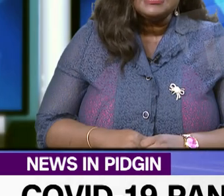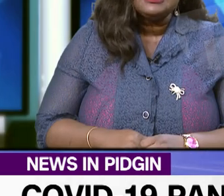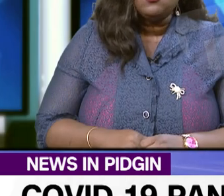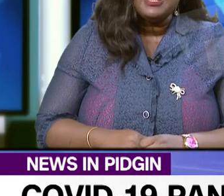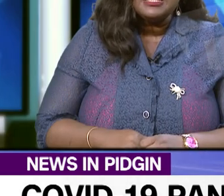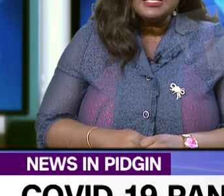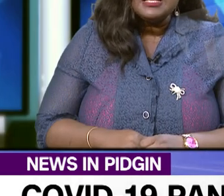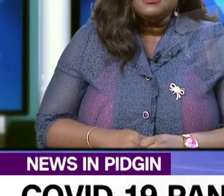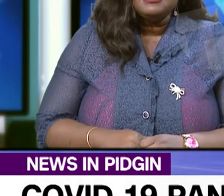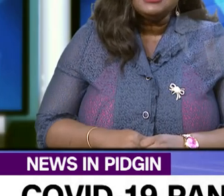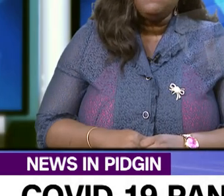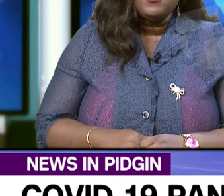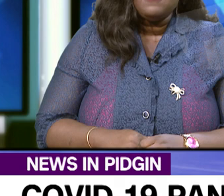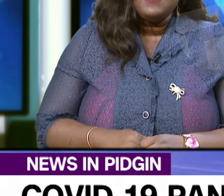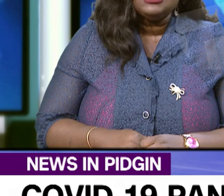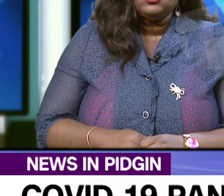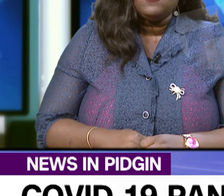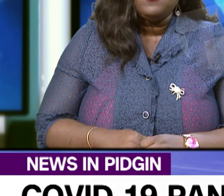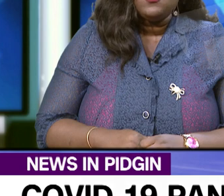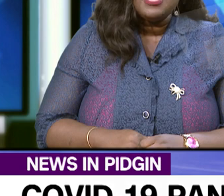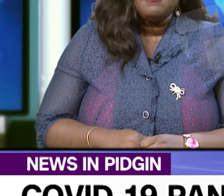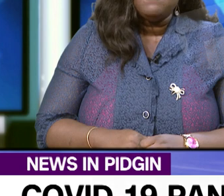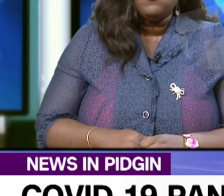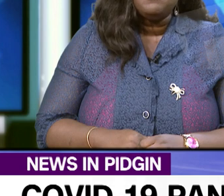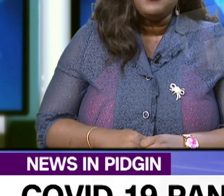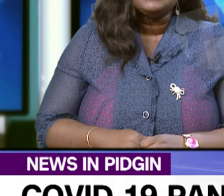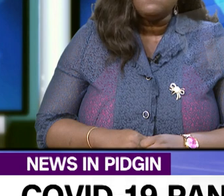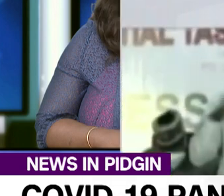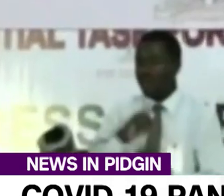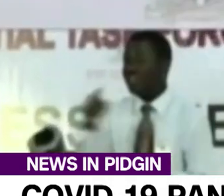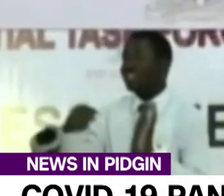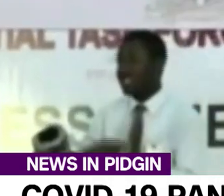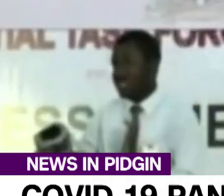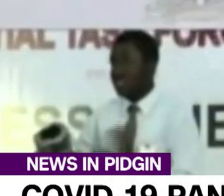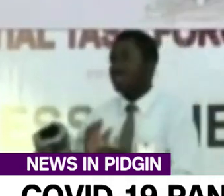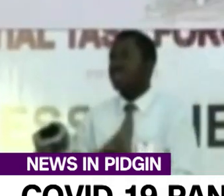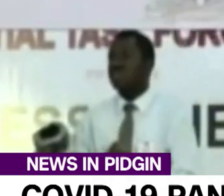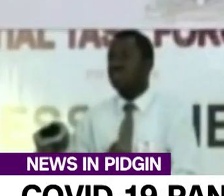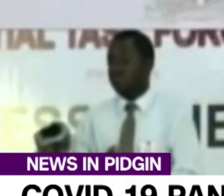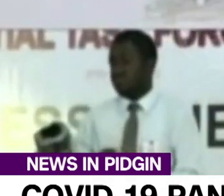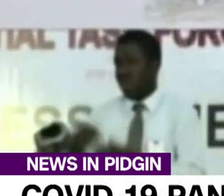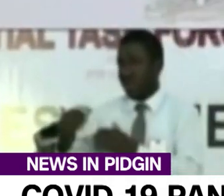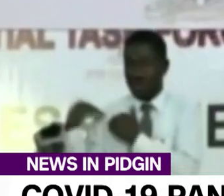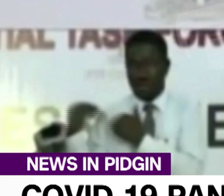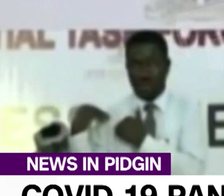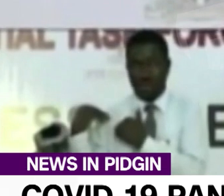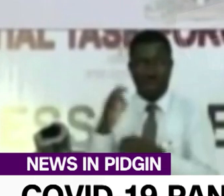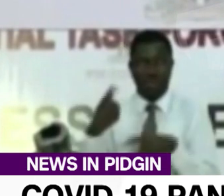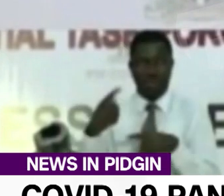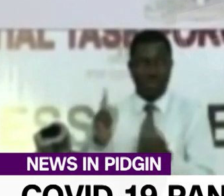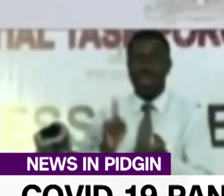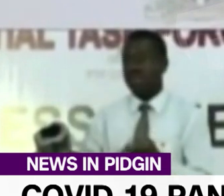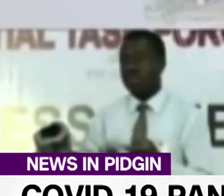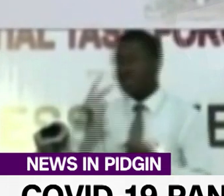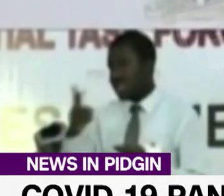COVID-19 case globally. The Minister of Foreign Affairs, Geoffrey Onyema, for one press conference where they organized by the Presidential Task